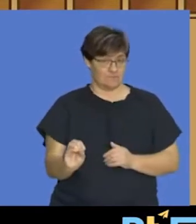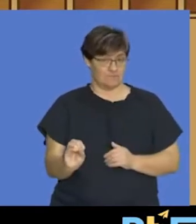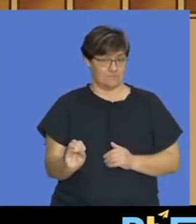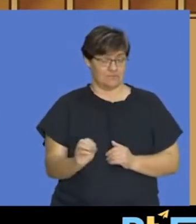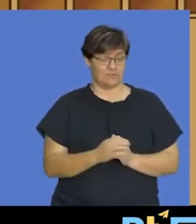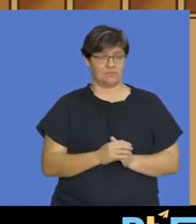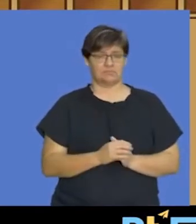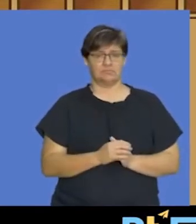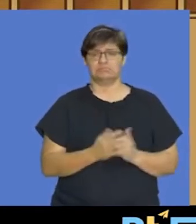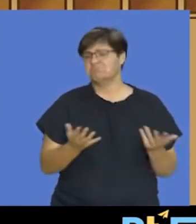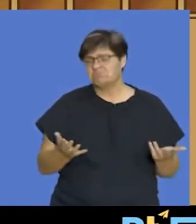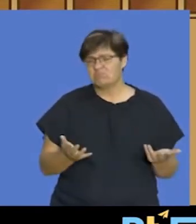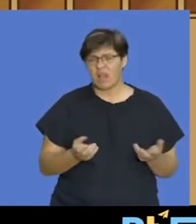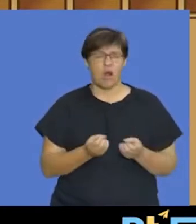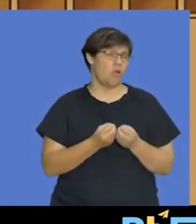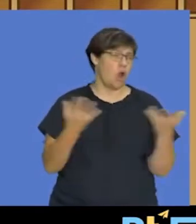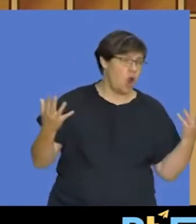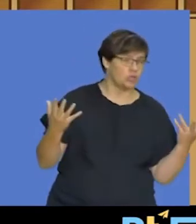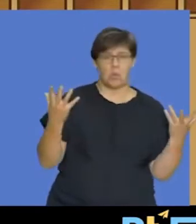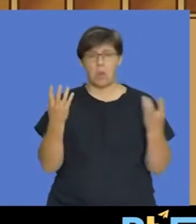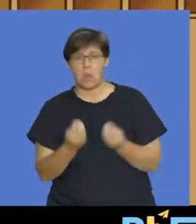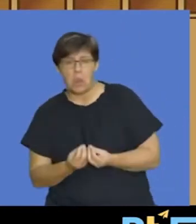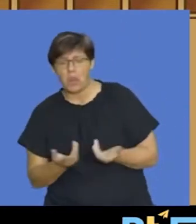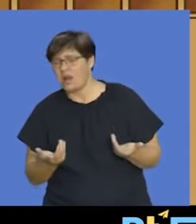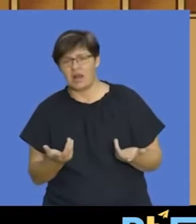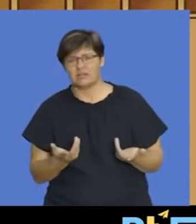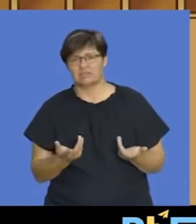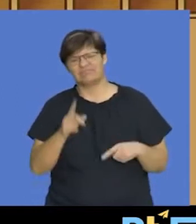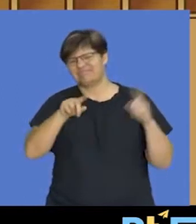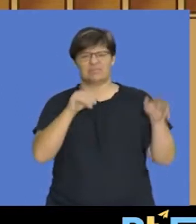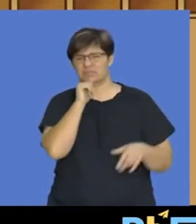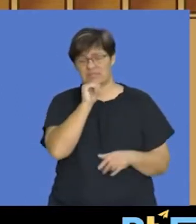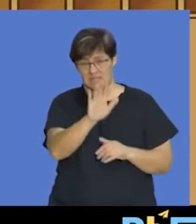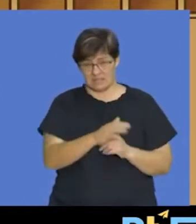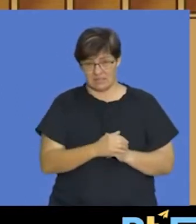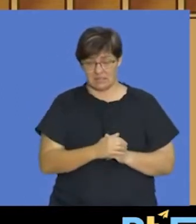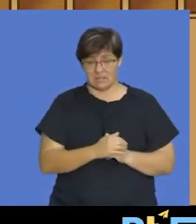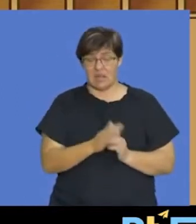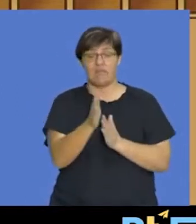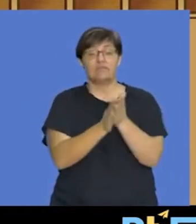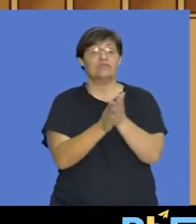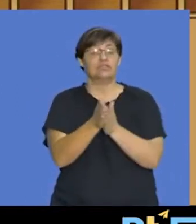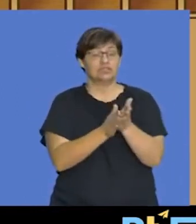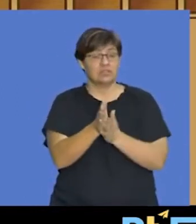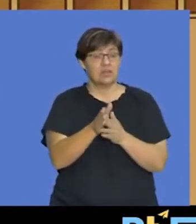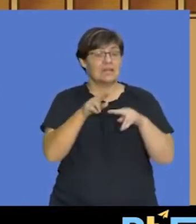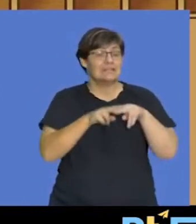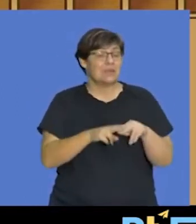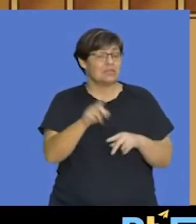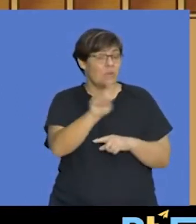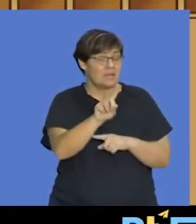okay? I can make it a lot of friction or a little bit of friction. We're not going to worry about that. The friction depends